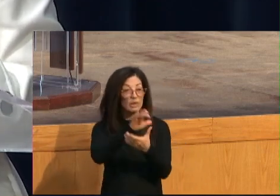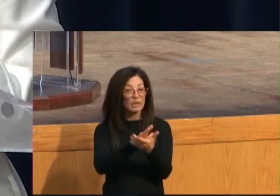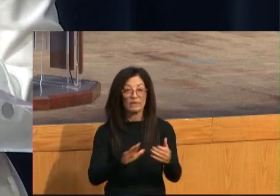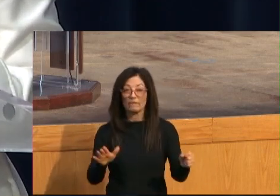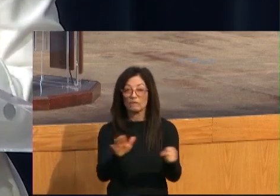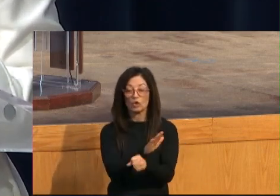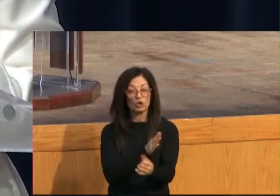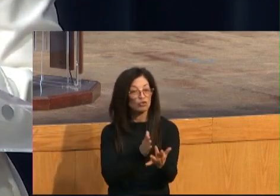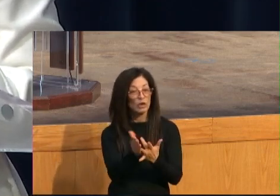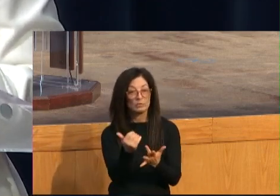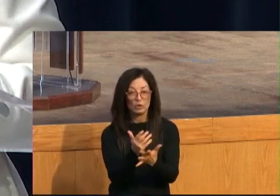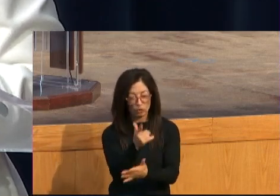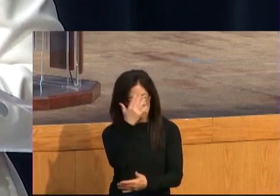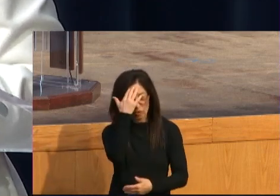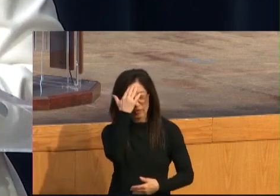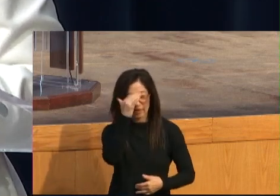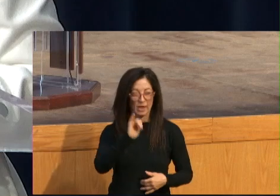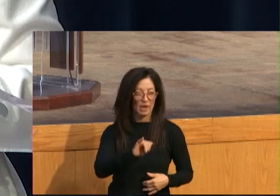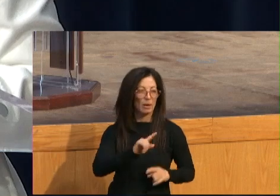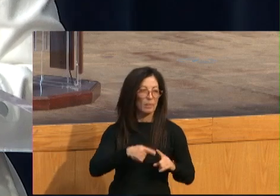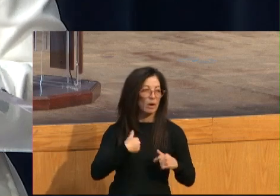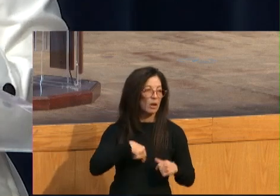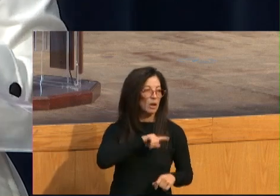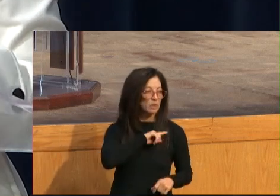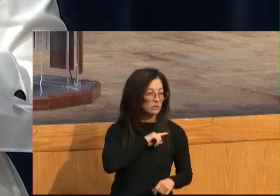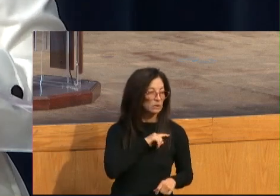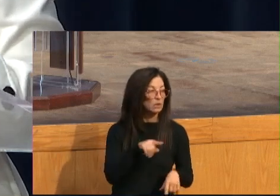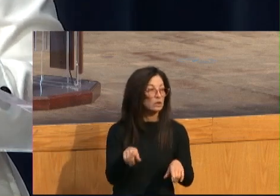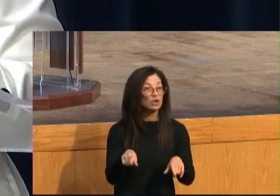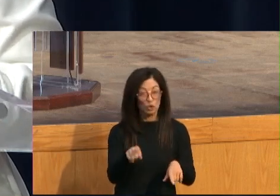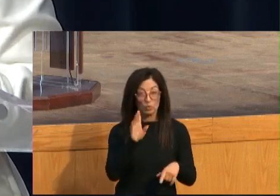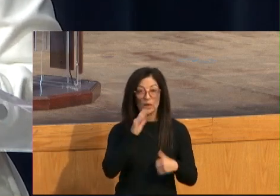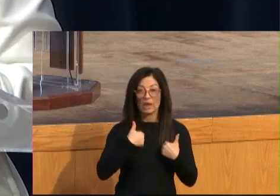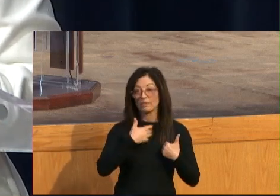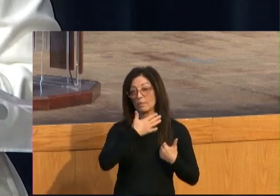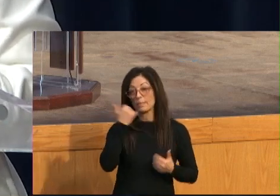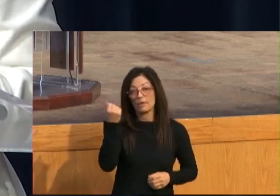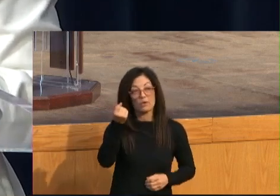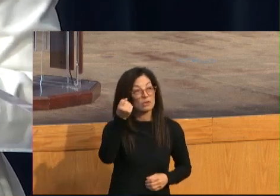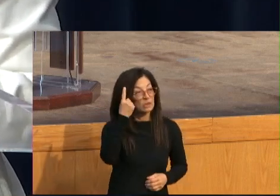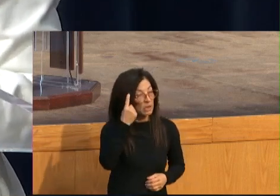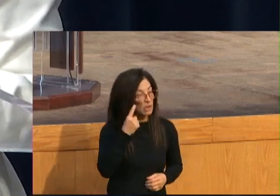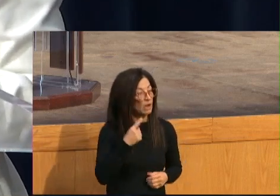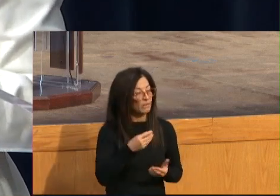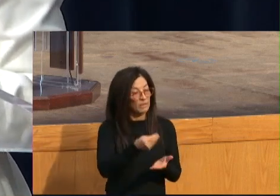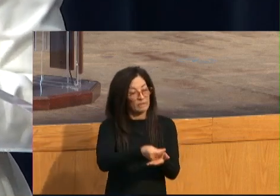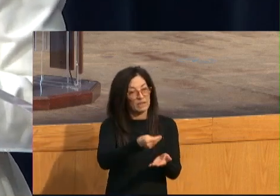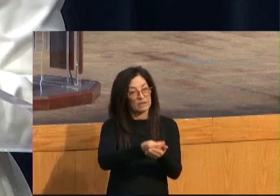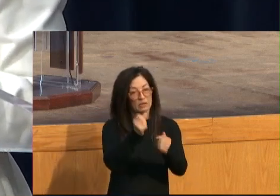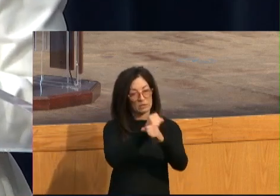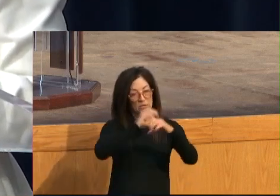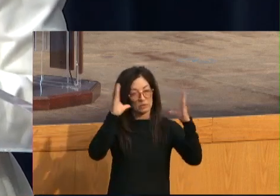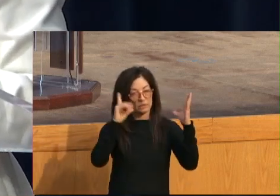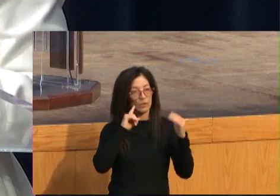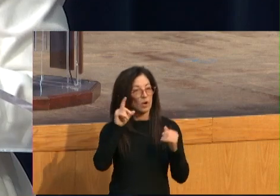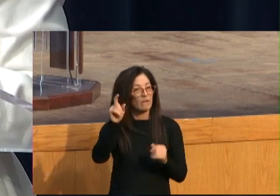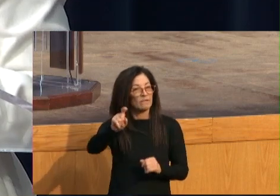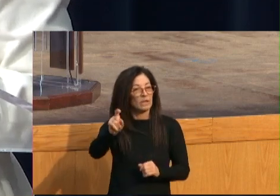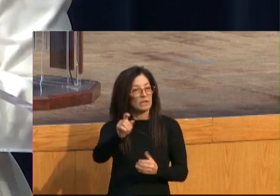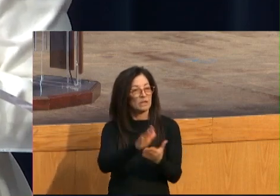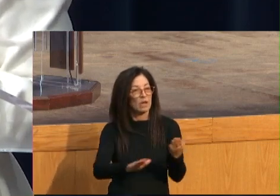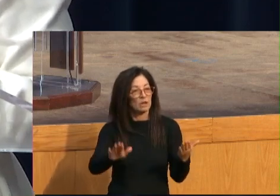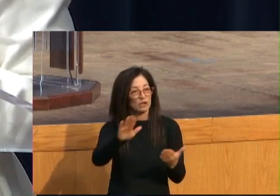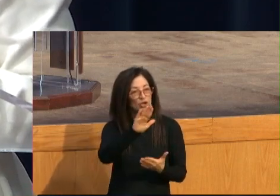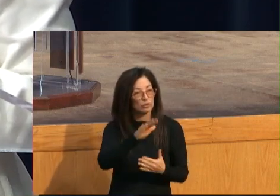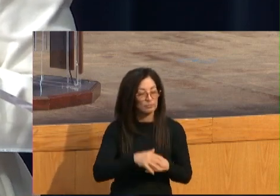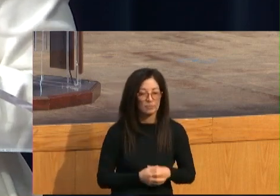You know that about us. And then you'll have a better understanding of the fiscal picture for Phoenix College. I don't